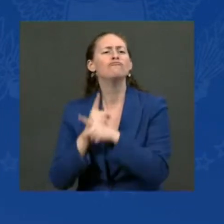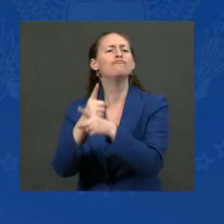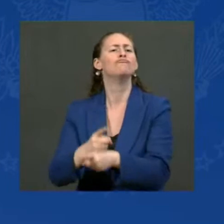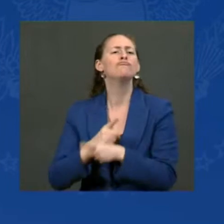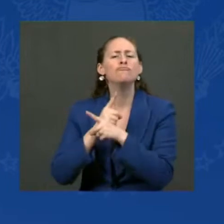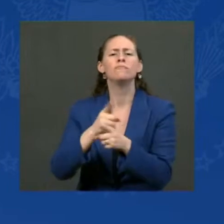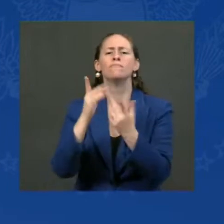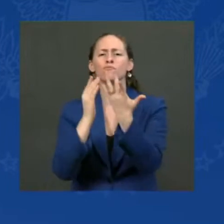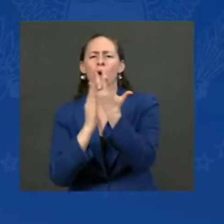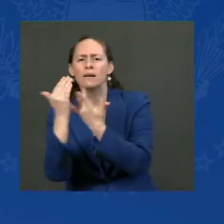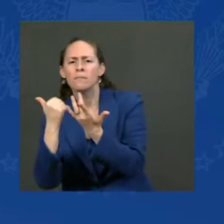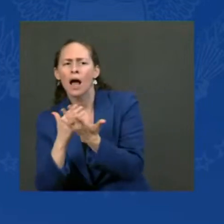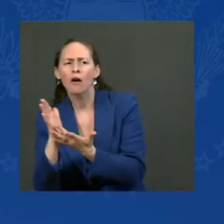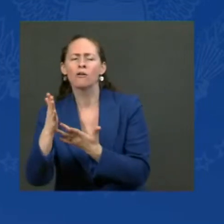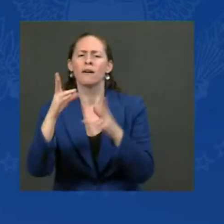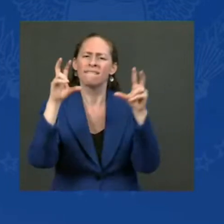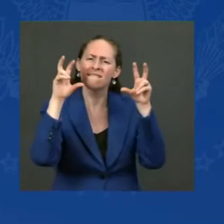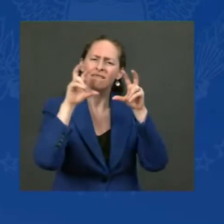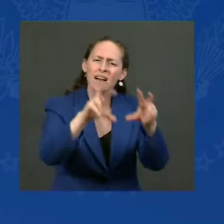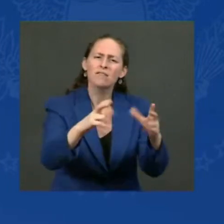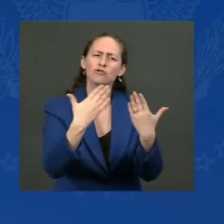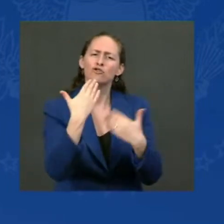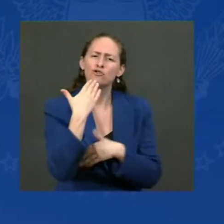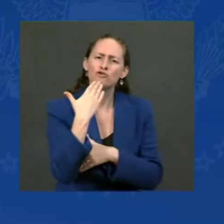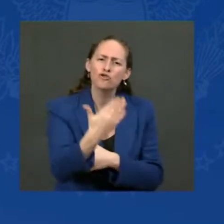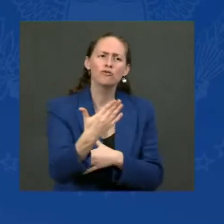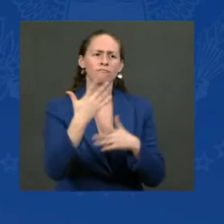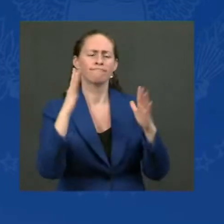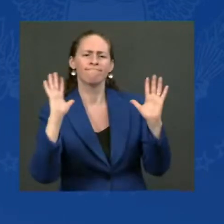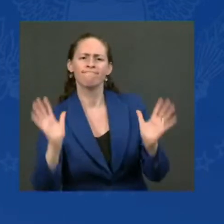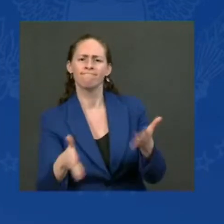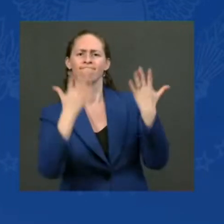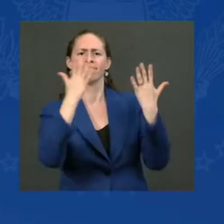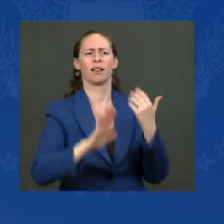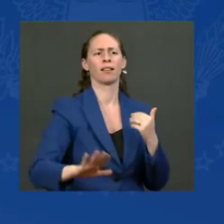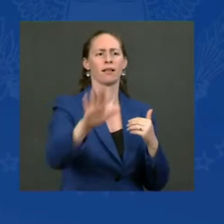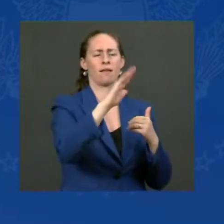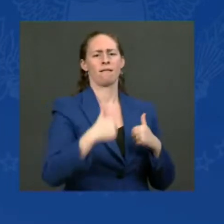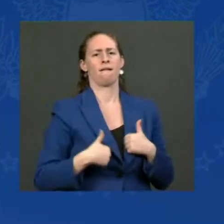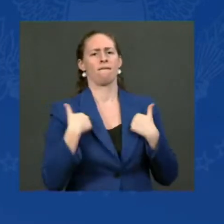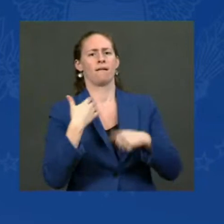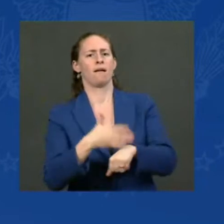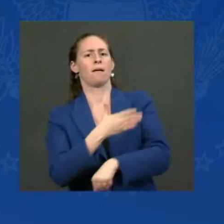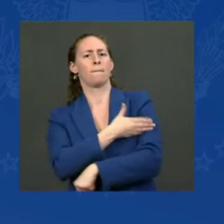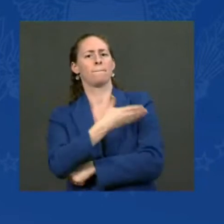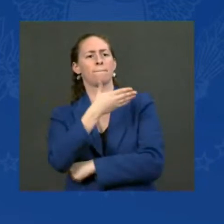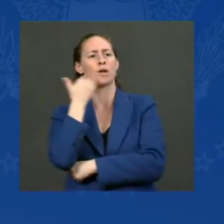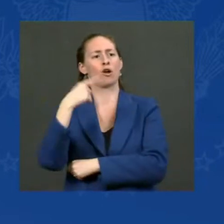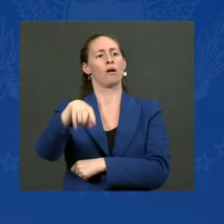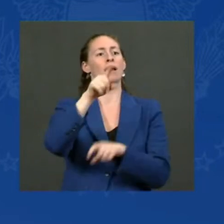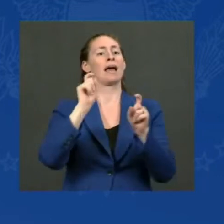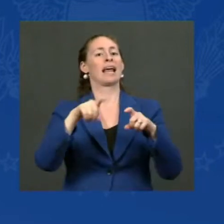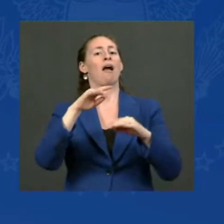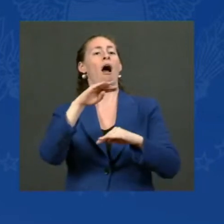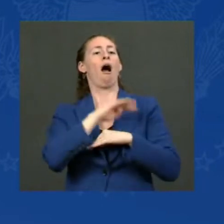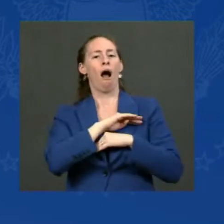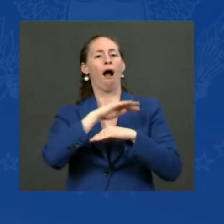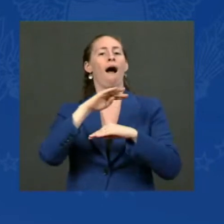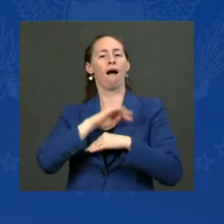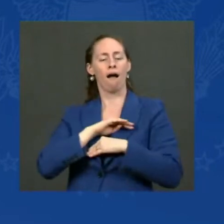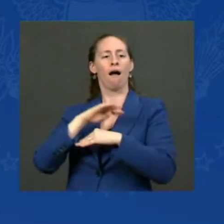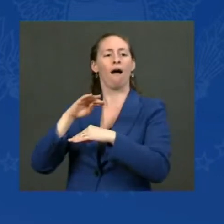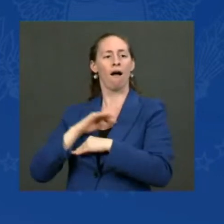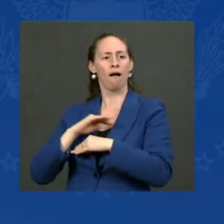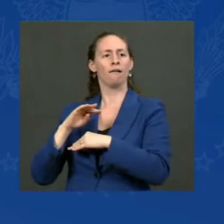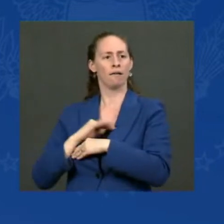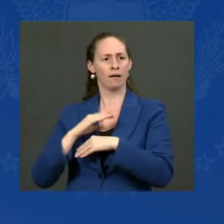investment in projects that respond to the country's needs and engage their local workers to maintain